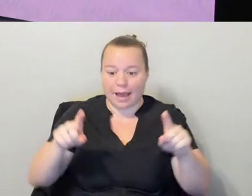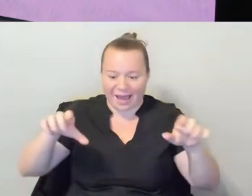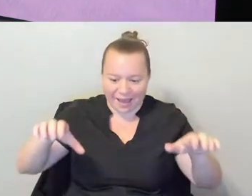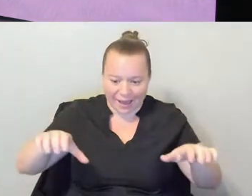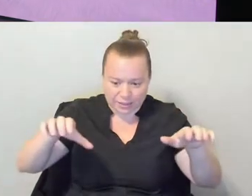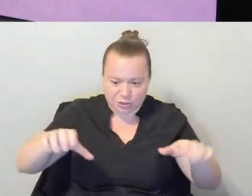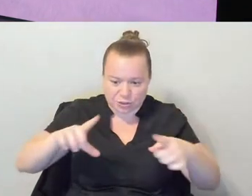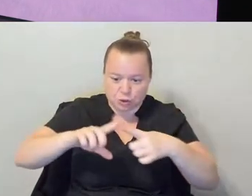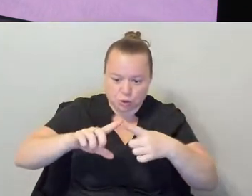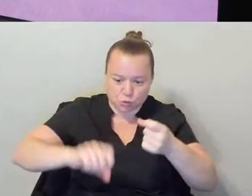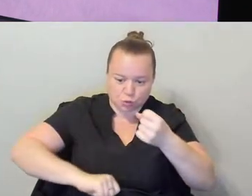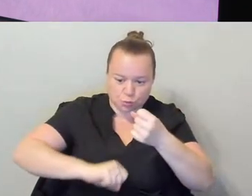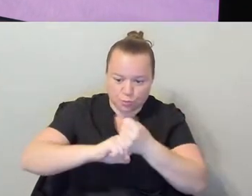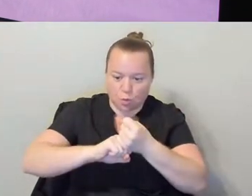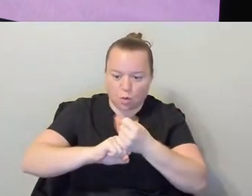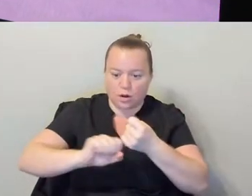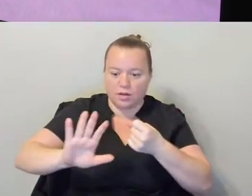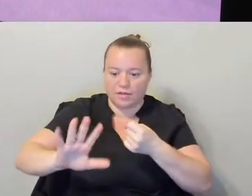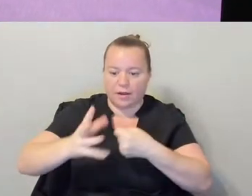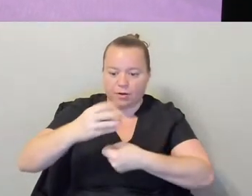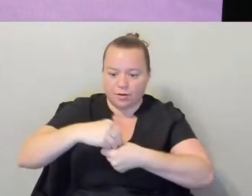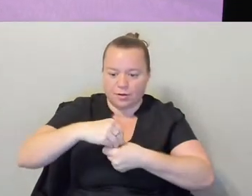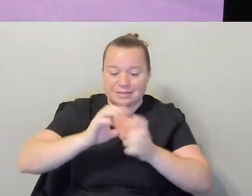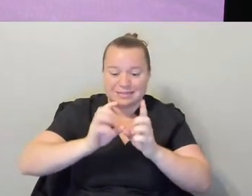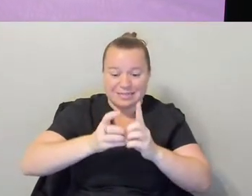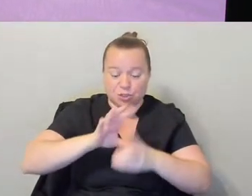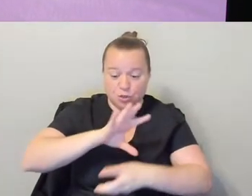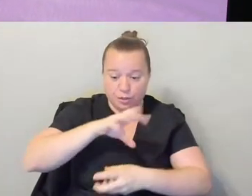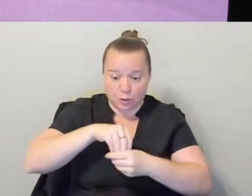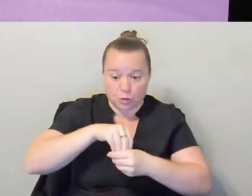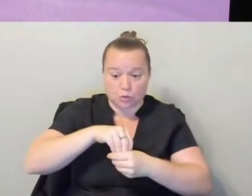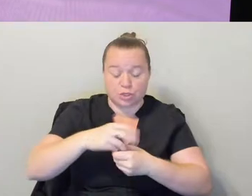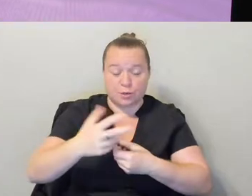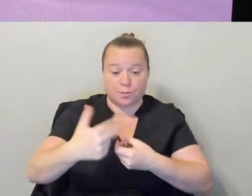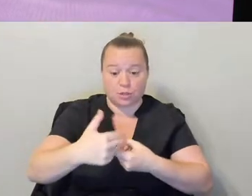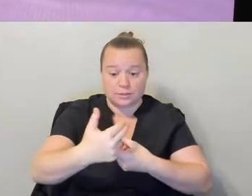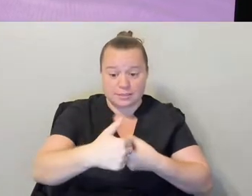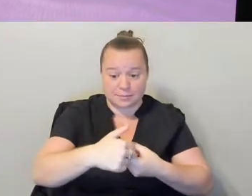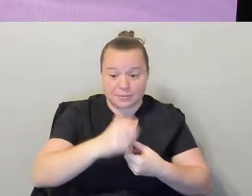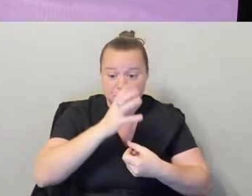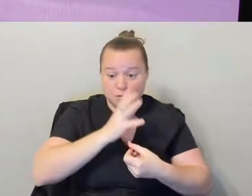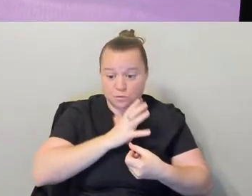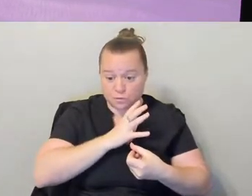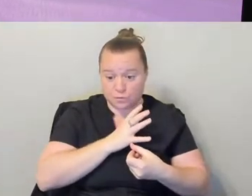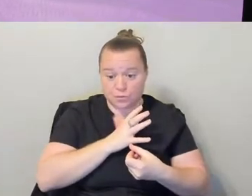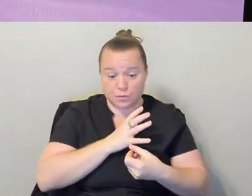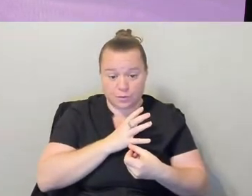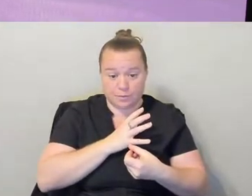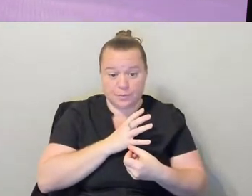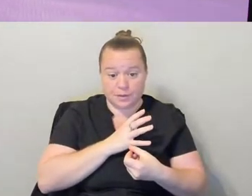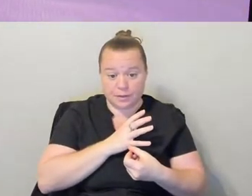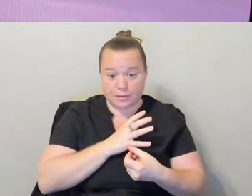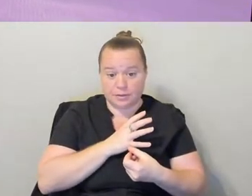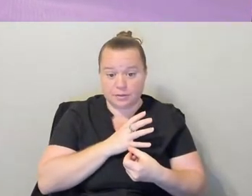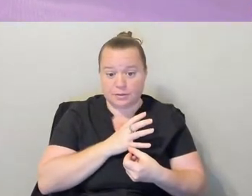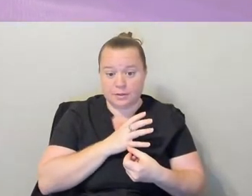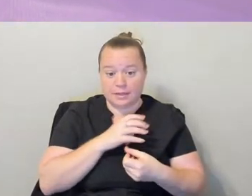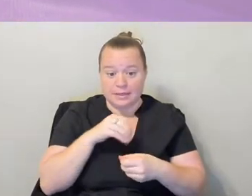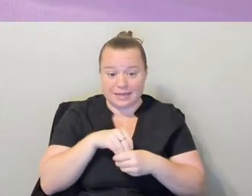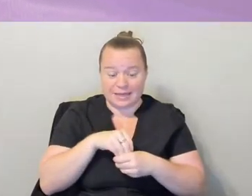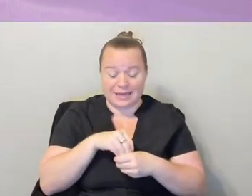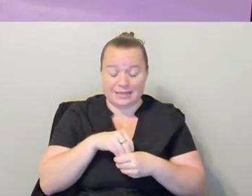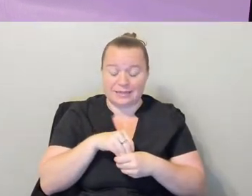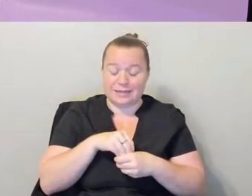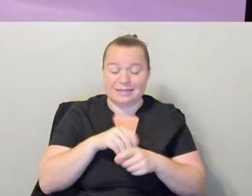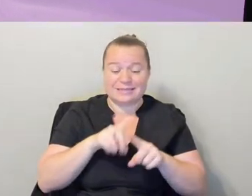the participation, the digital inclusion and the participation of women in STEAM and ICT areas, for